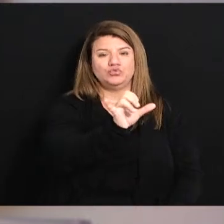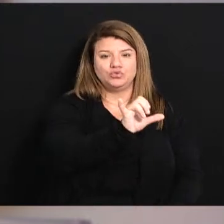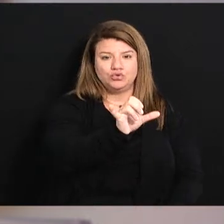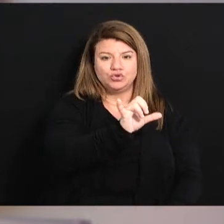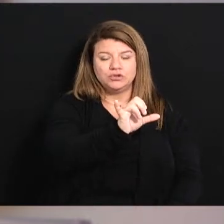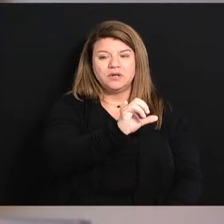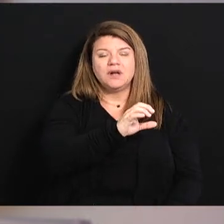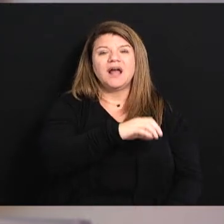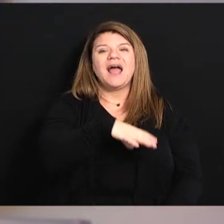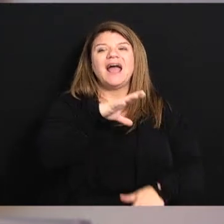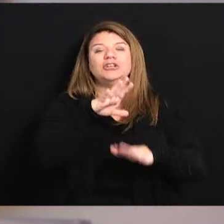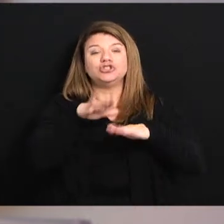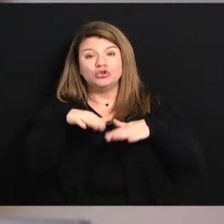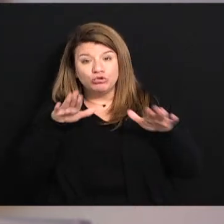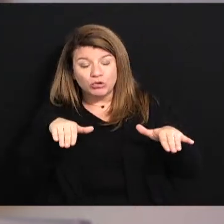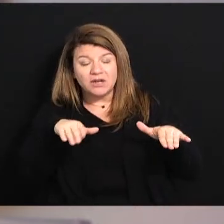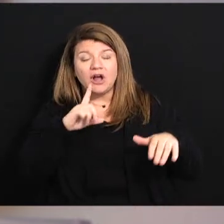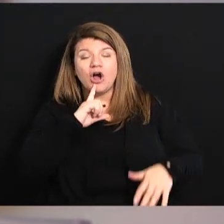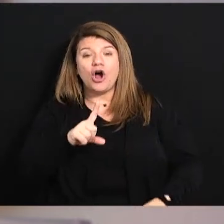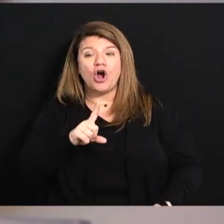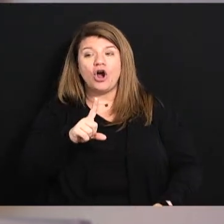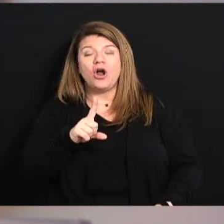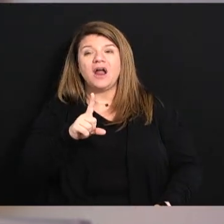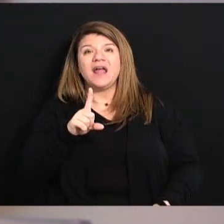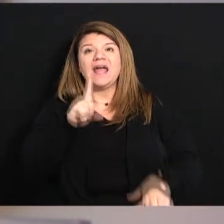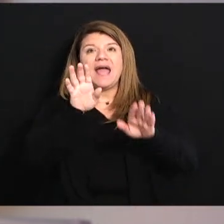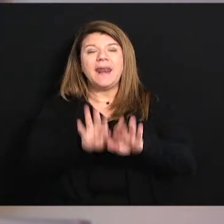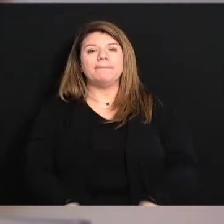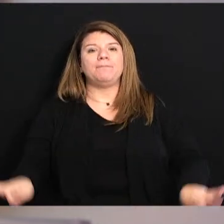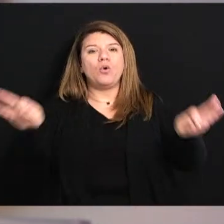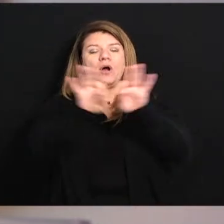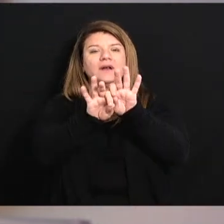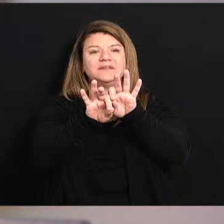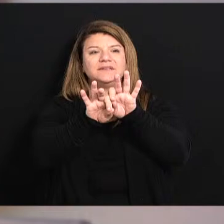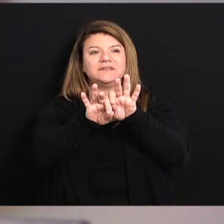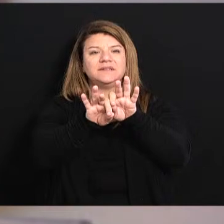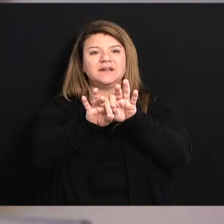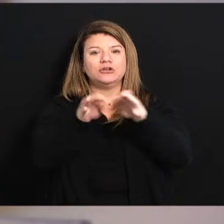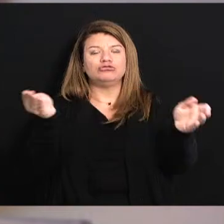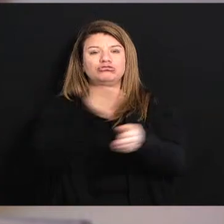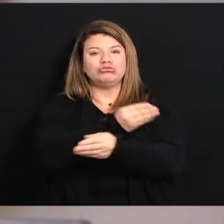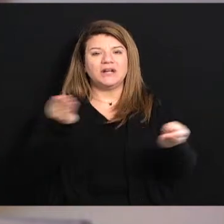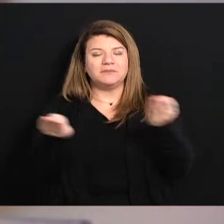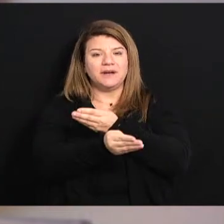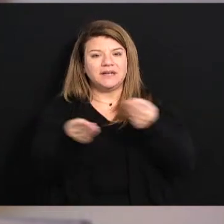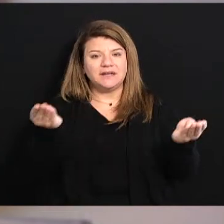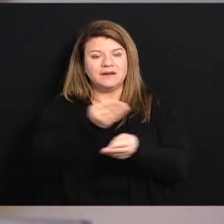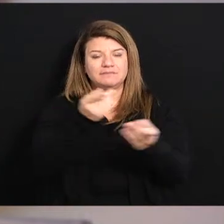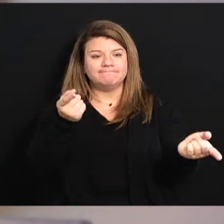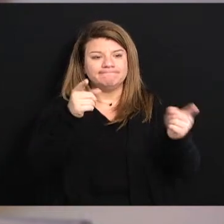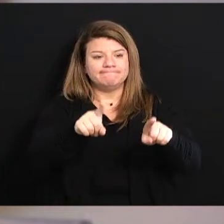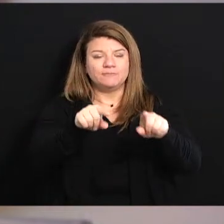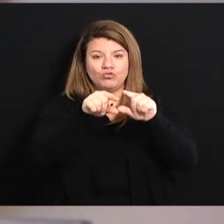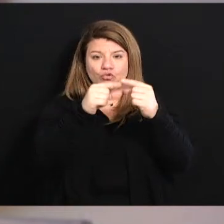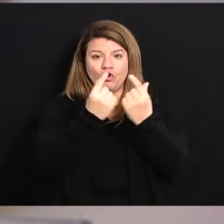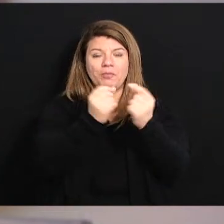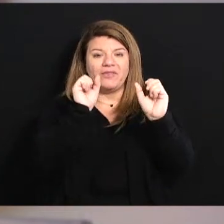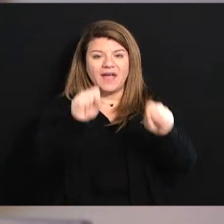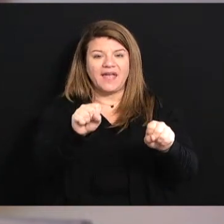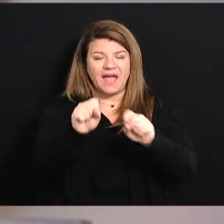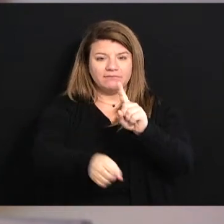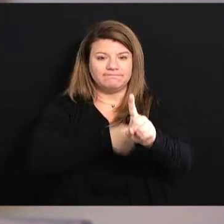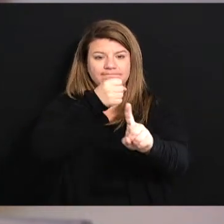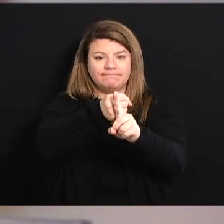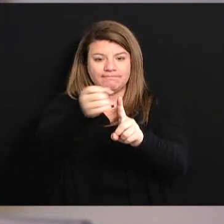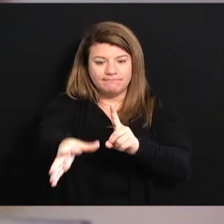as well as children are an important transmitting factor group that can infect people that